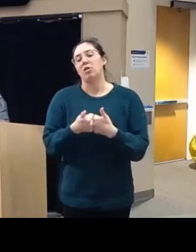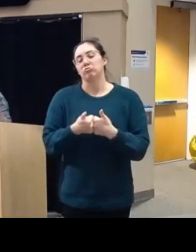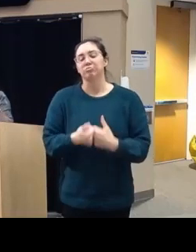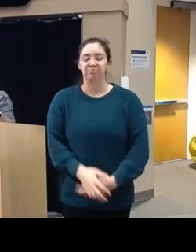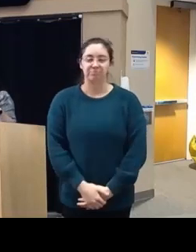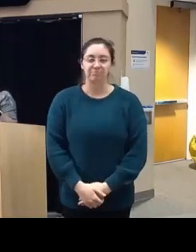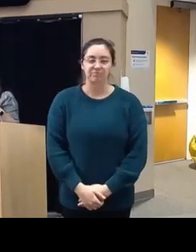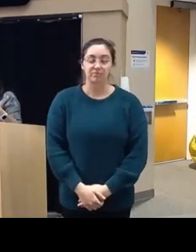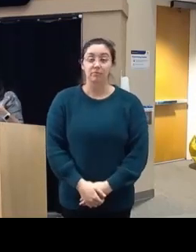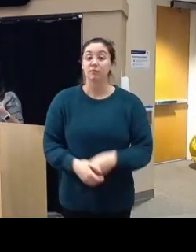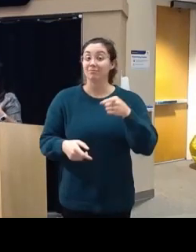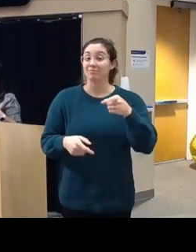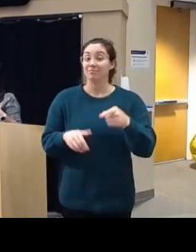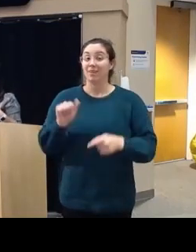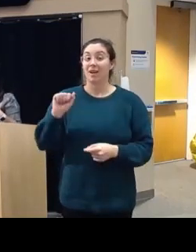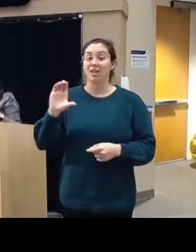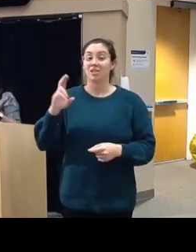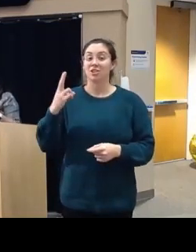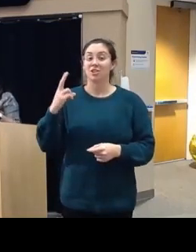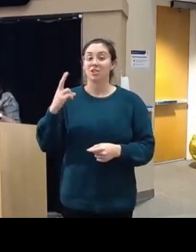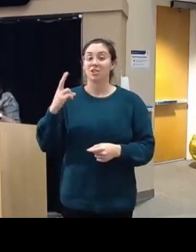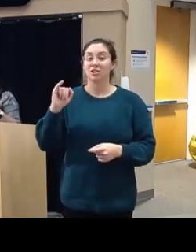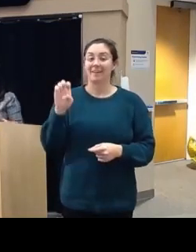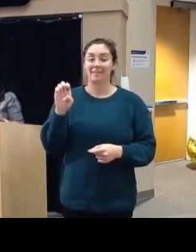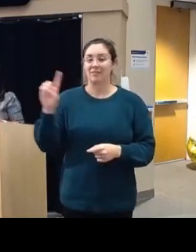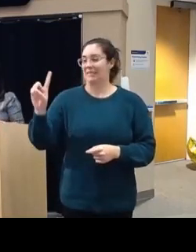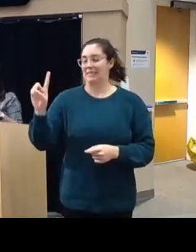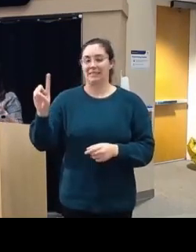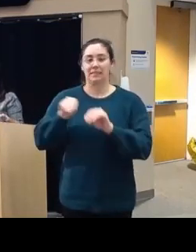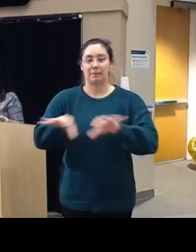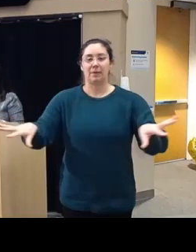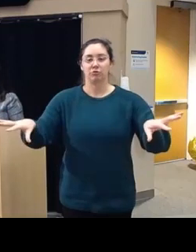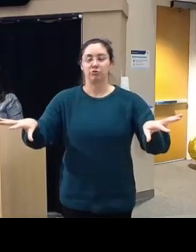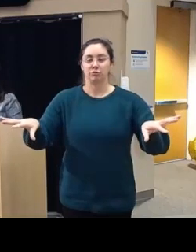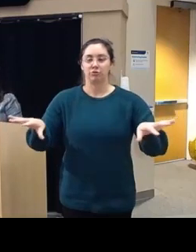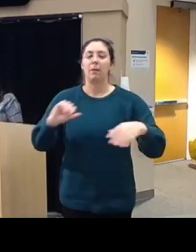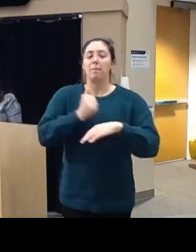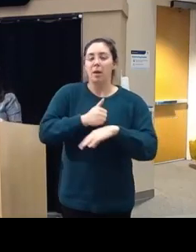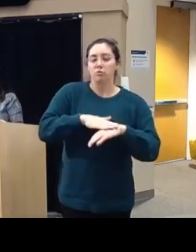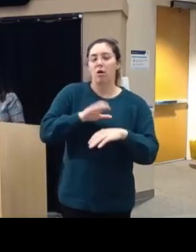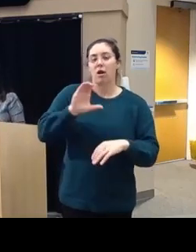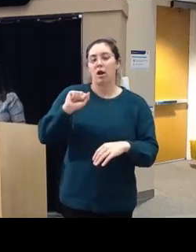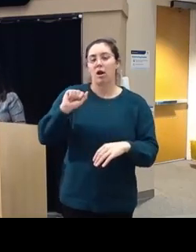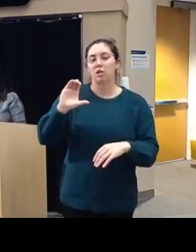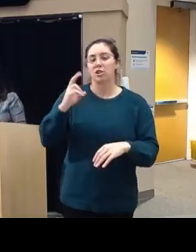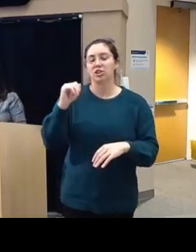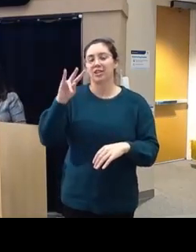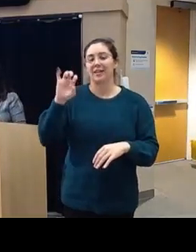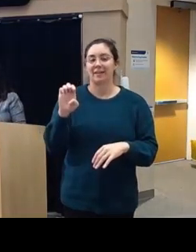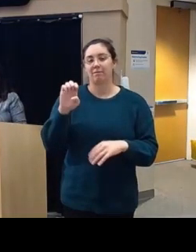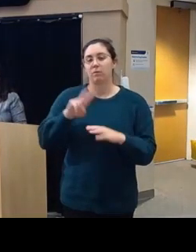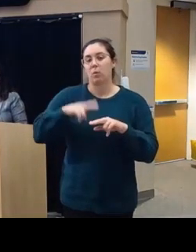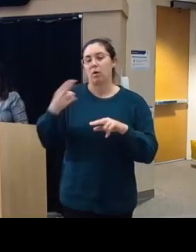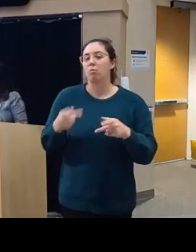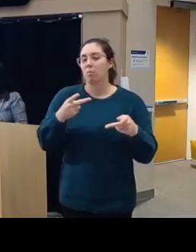So this project, this one, we call it Achieve D, Achieve Dissemination. It's based on the Achieve weight loss